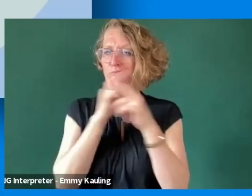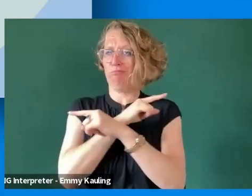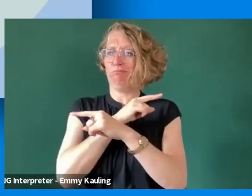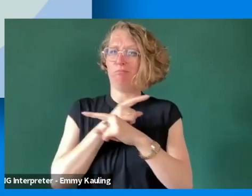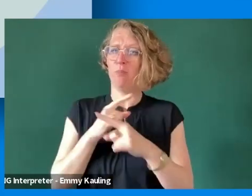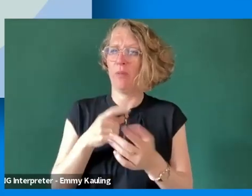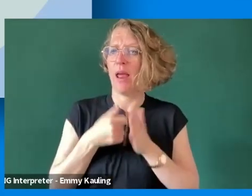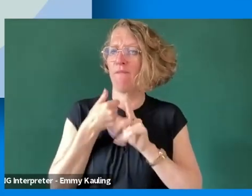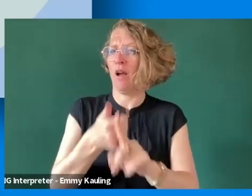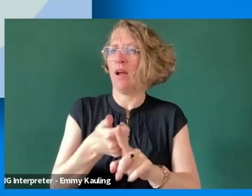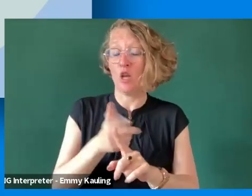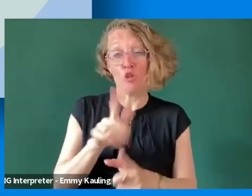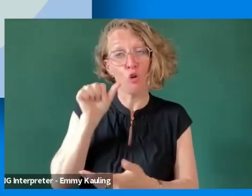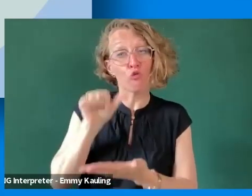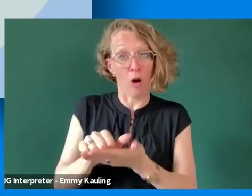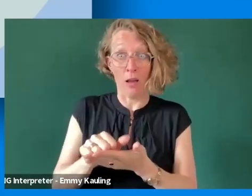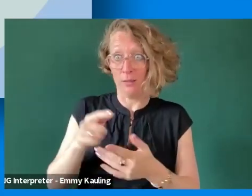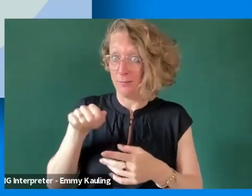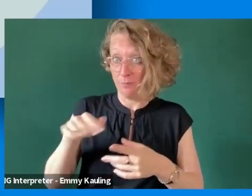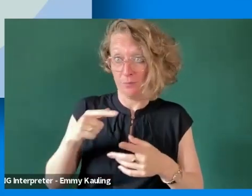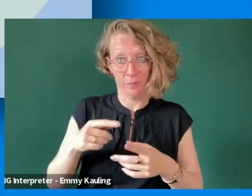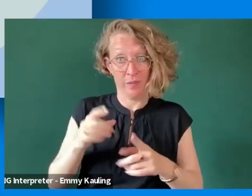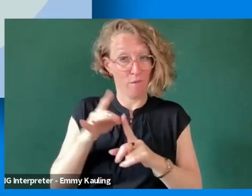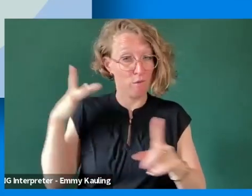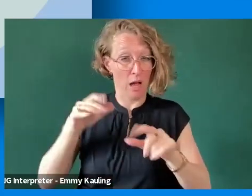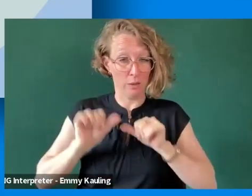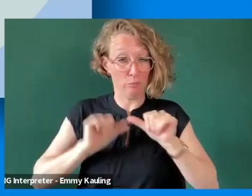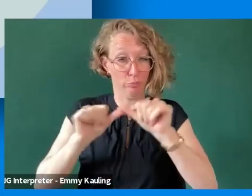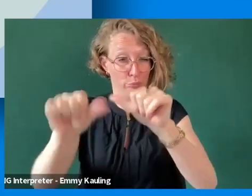And you're right to point to the fact that it's moving very fast, Lisa.